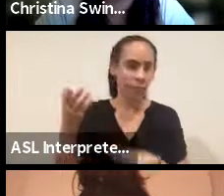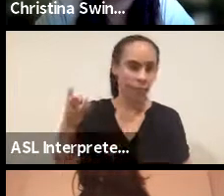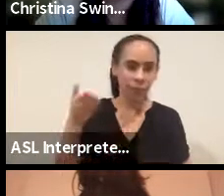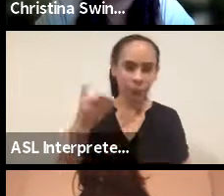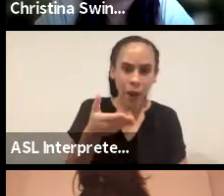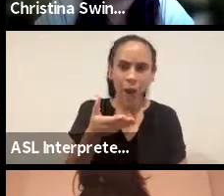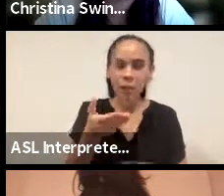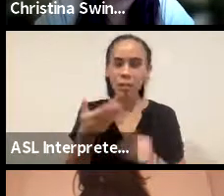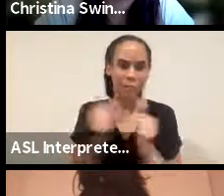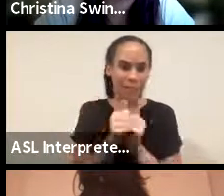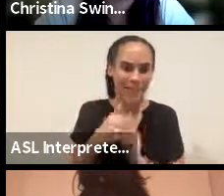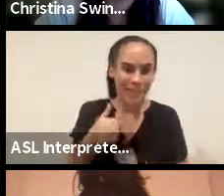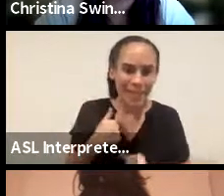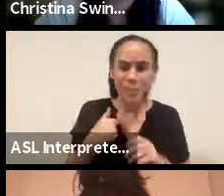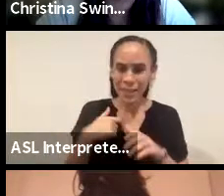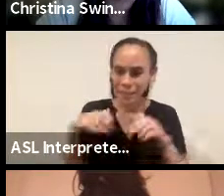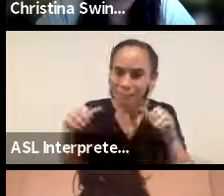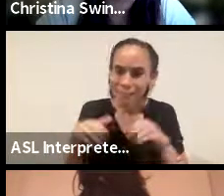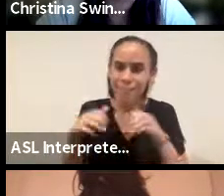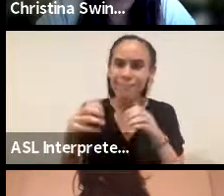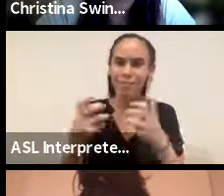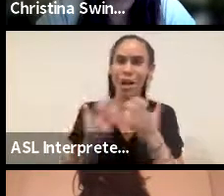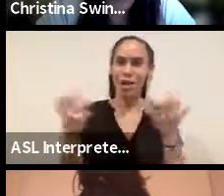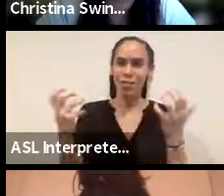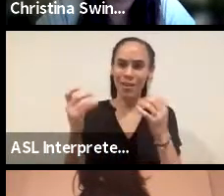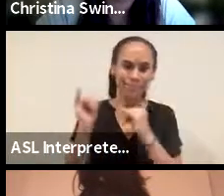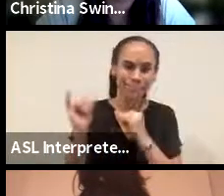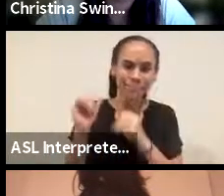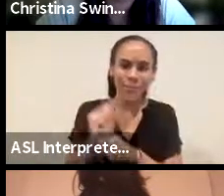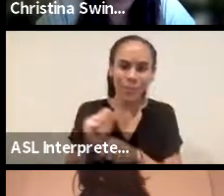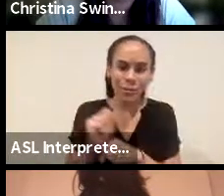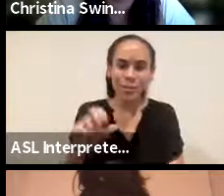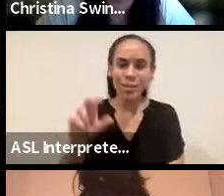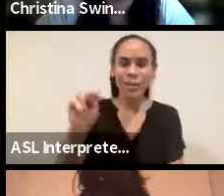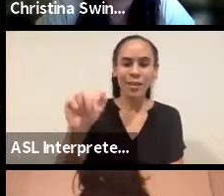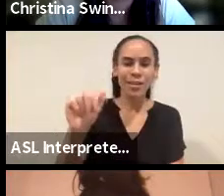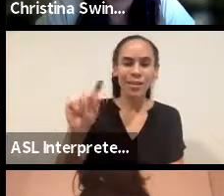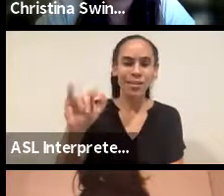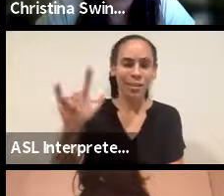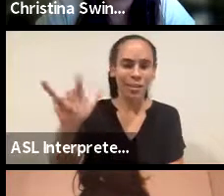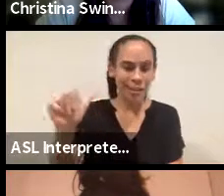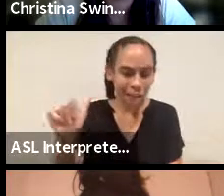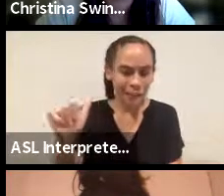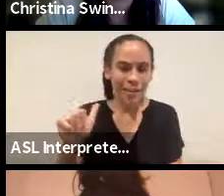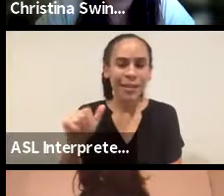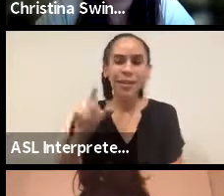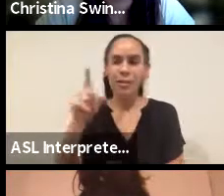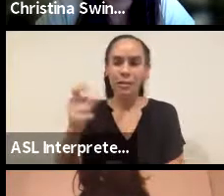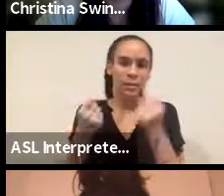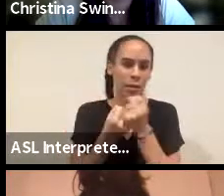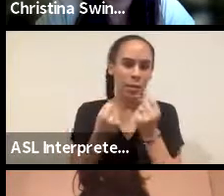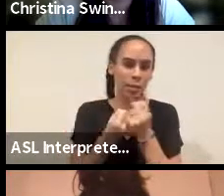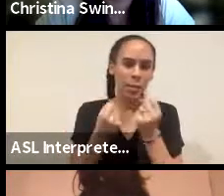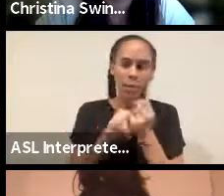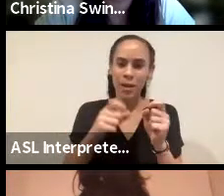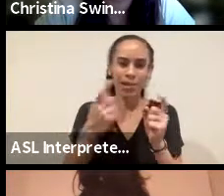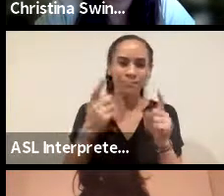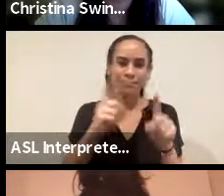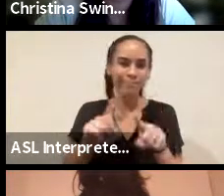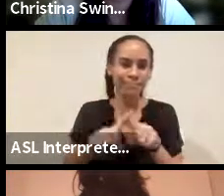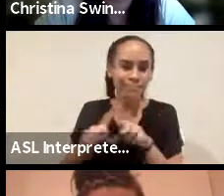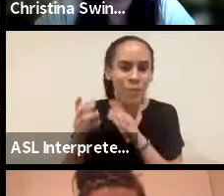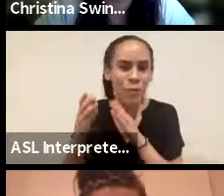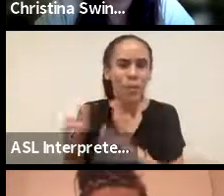of this work. So Natalia, who has supported us in so many different ways,